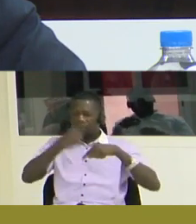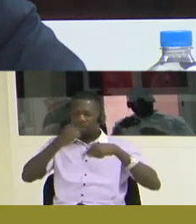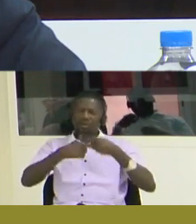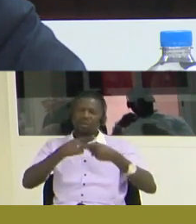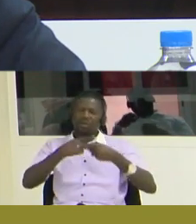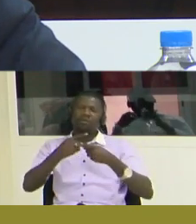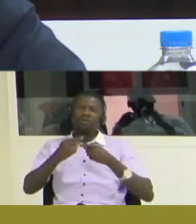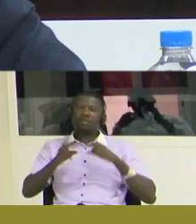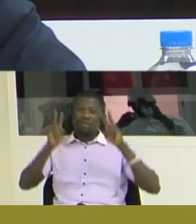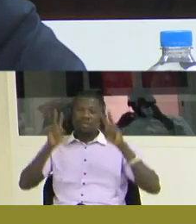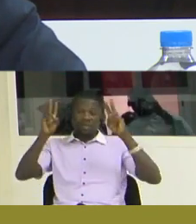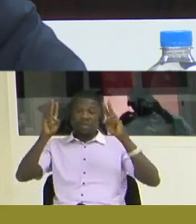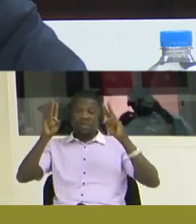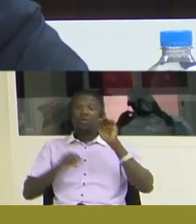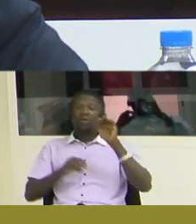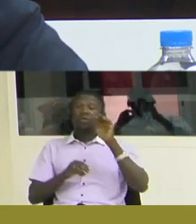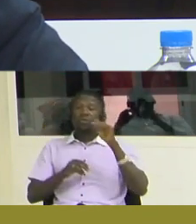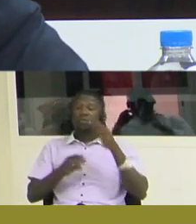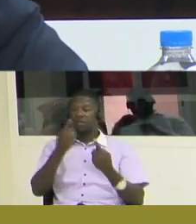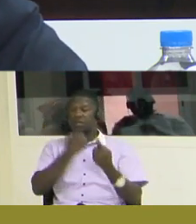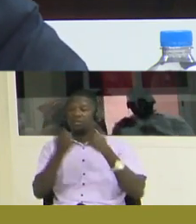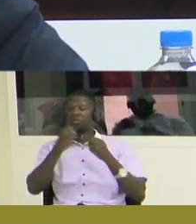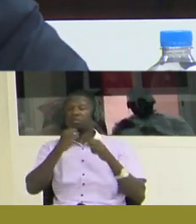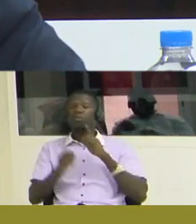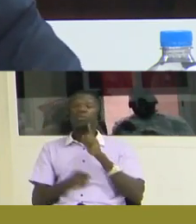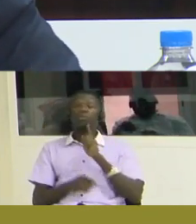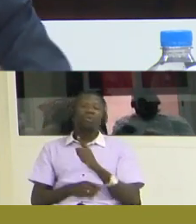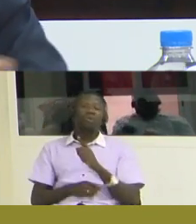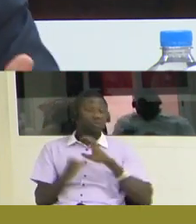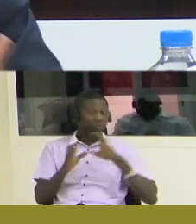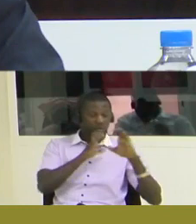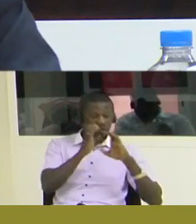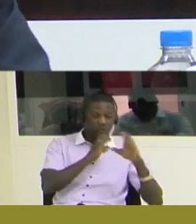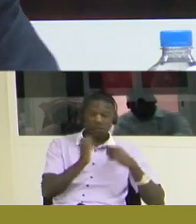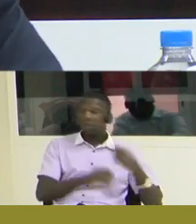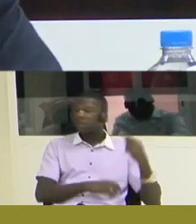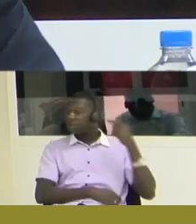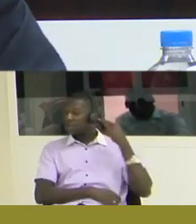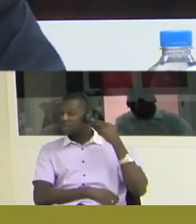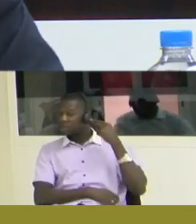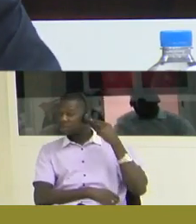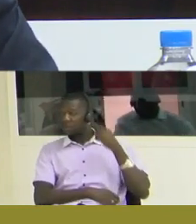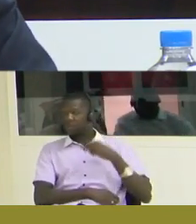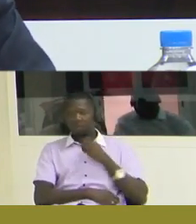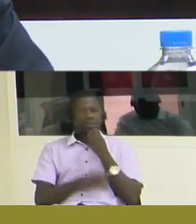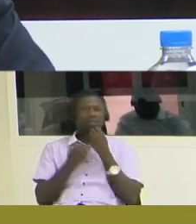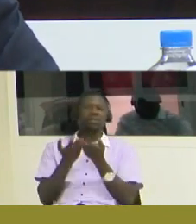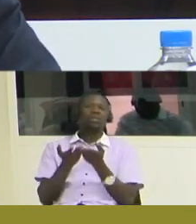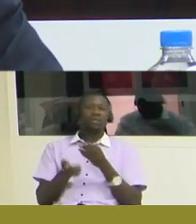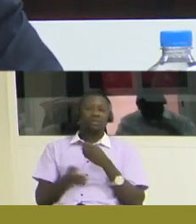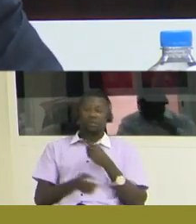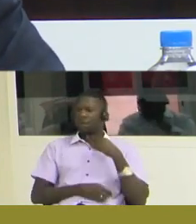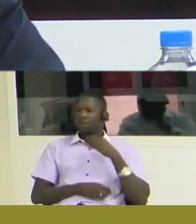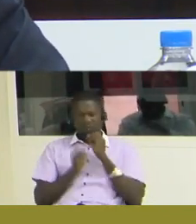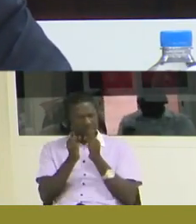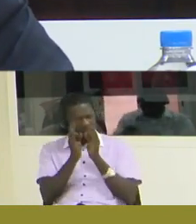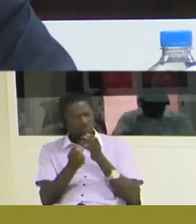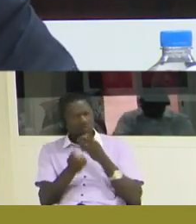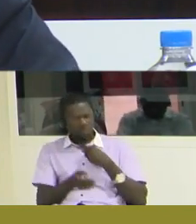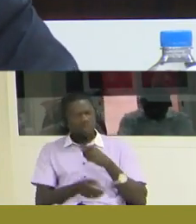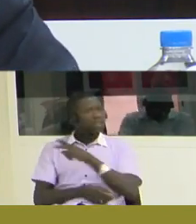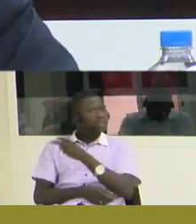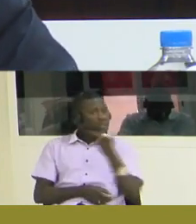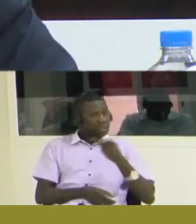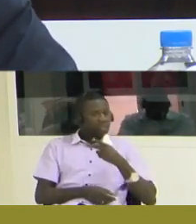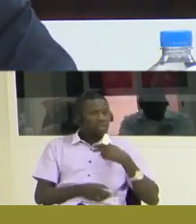VI Gemma called him again but the conversation that we had was you see him I'm telling you they they want to depose me and he would not